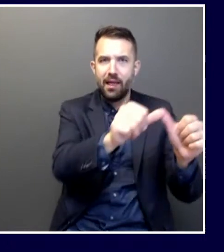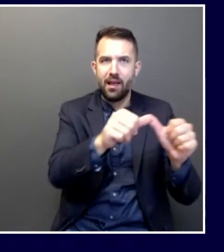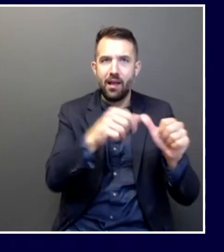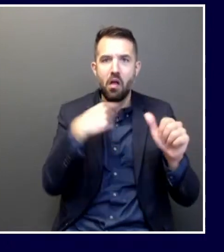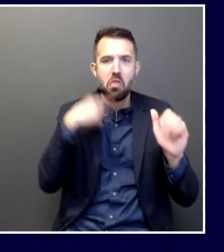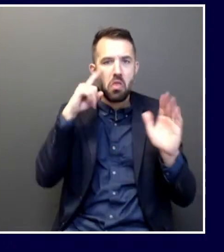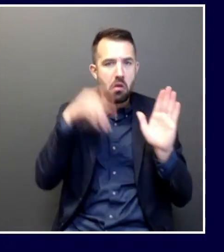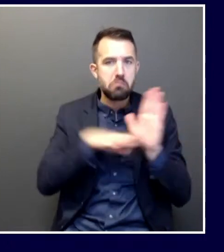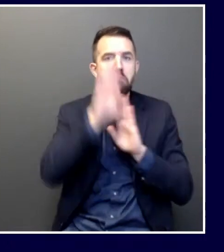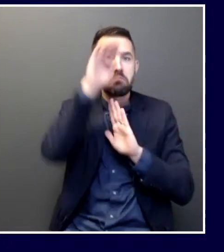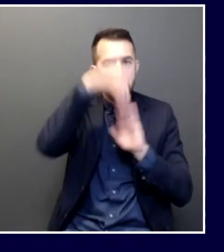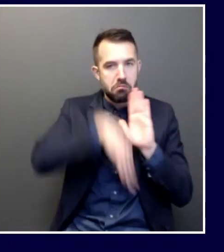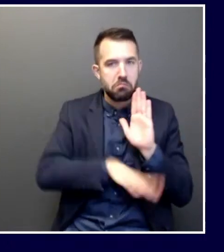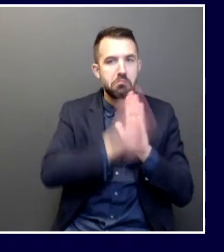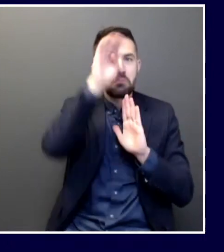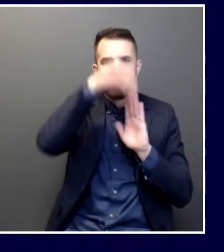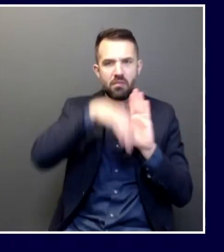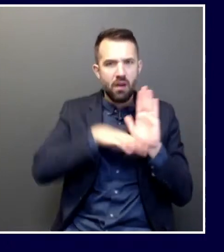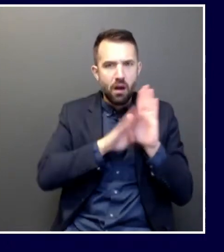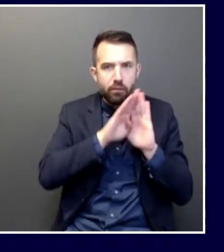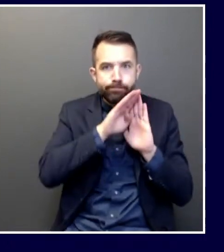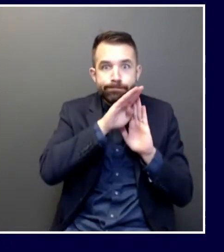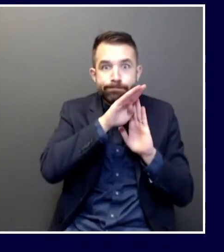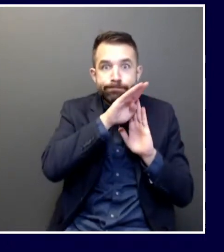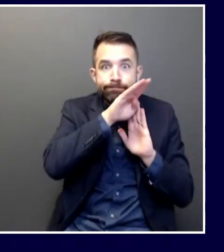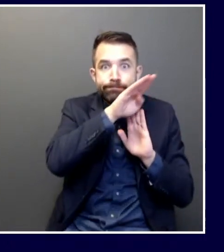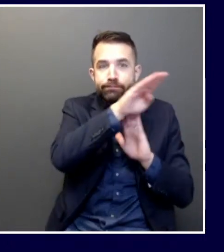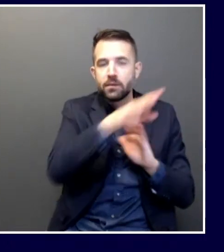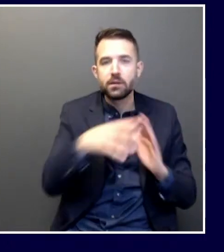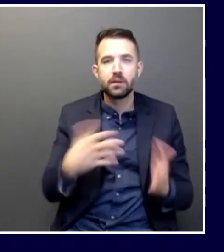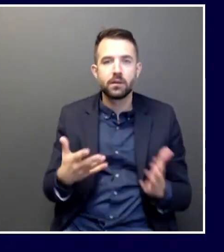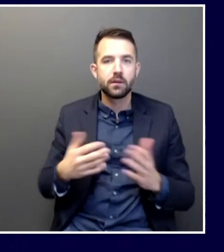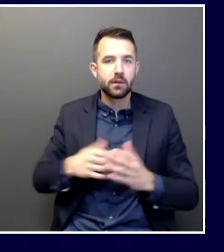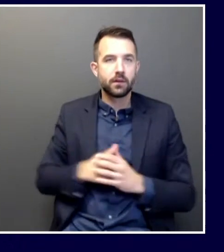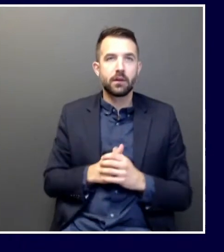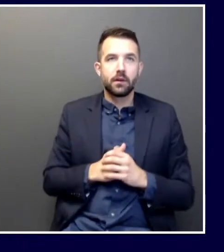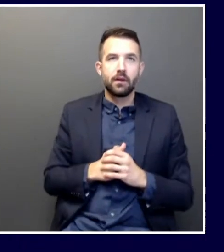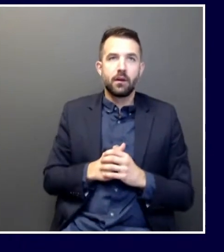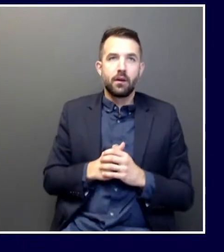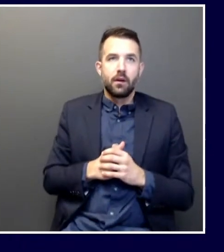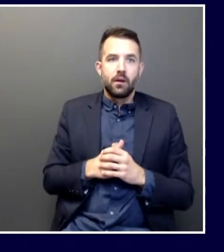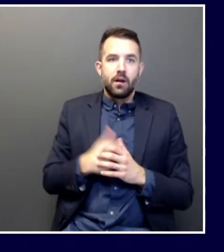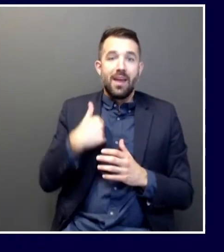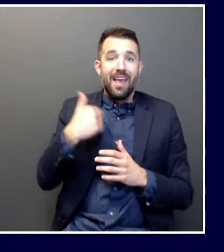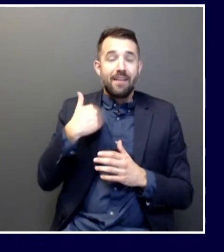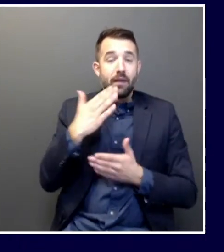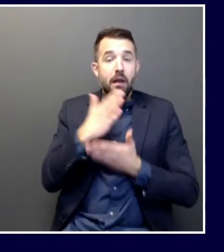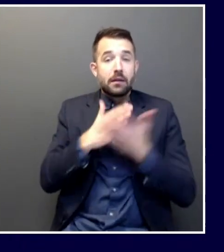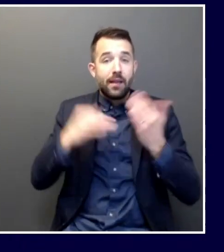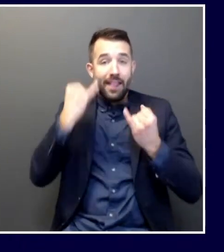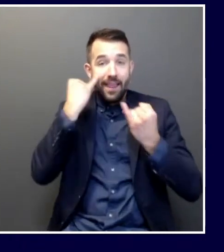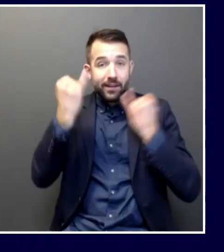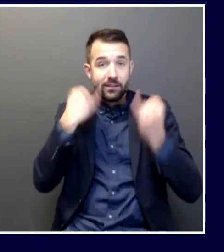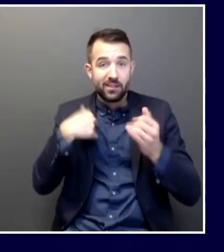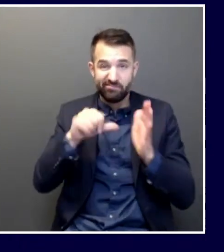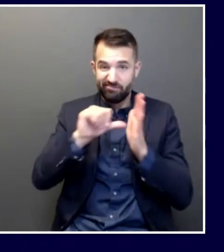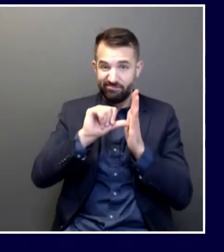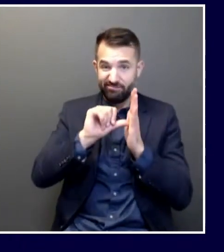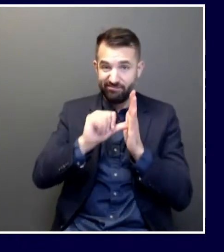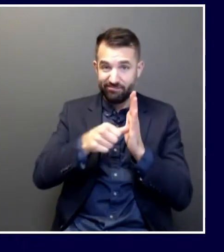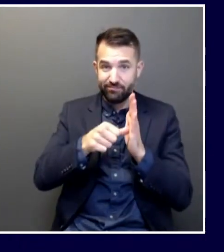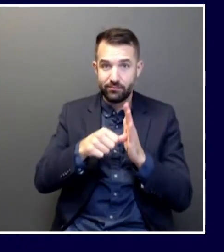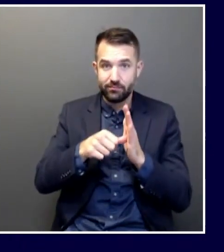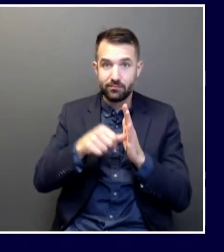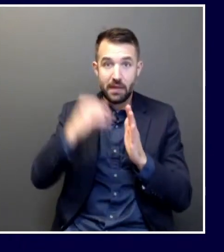Chris, I have some ideas, and I want to caveat them as simply being ideas based on some trends that we've seen in the